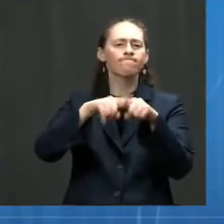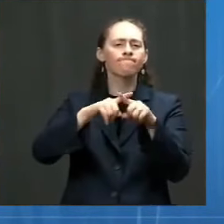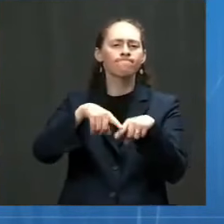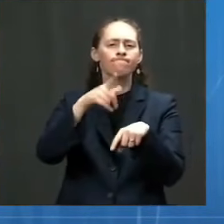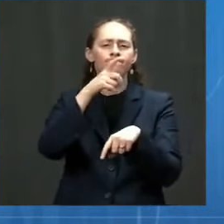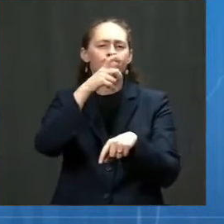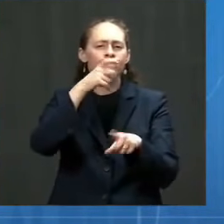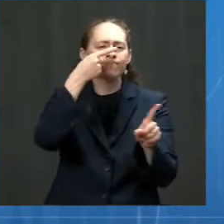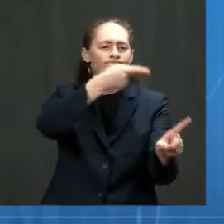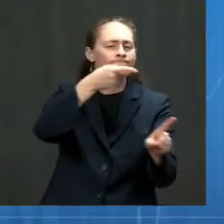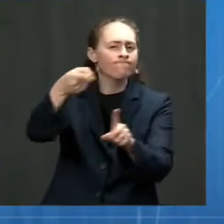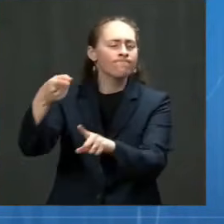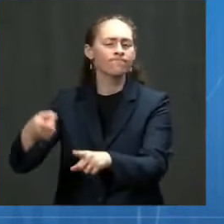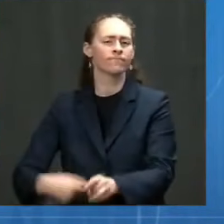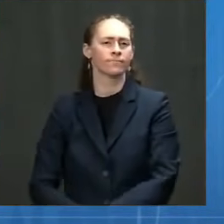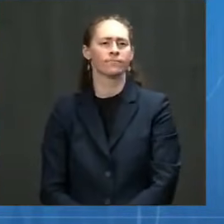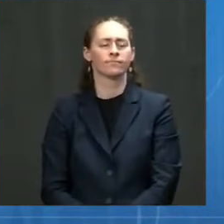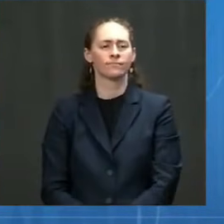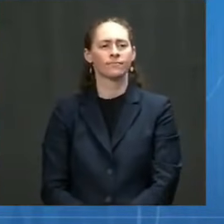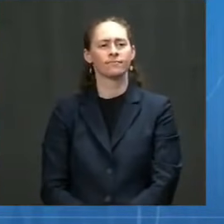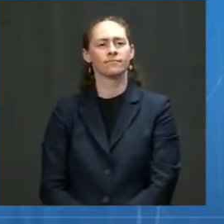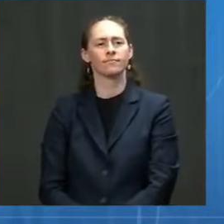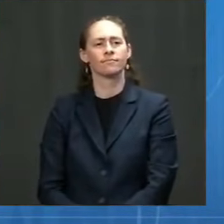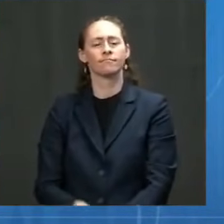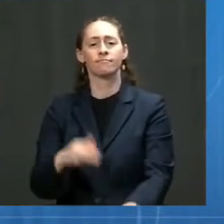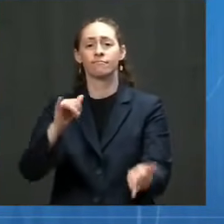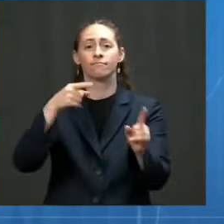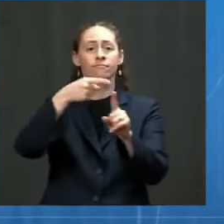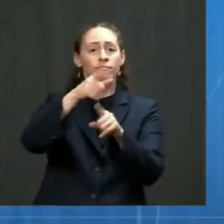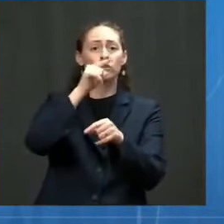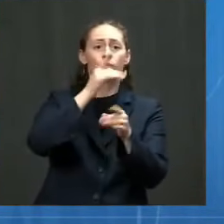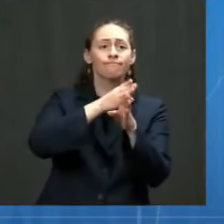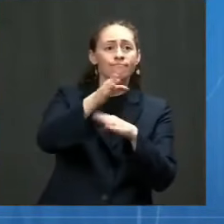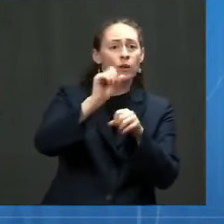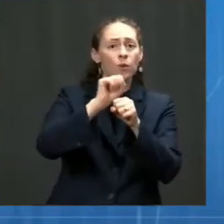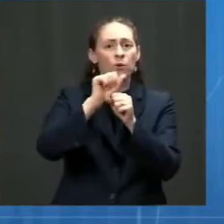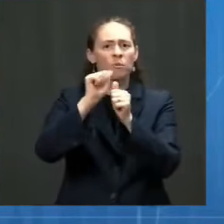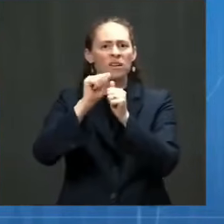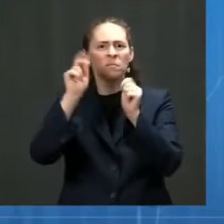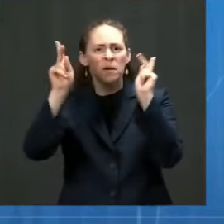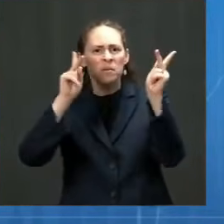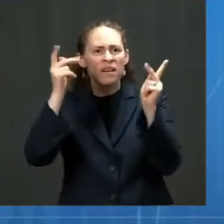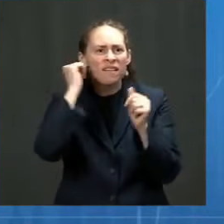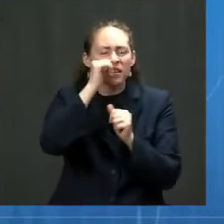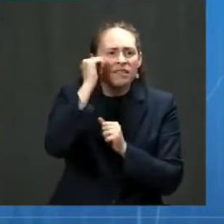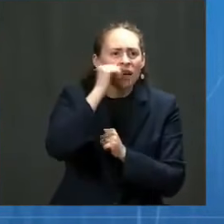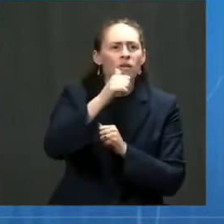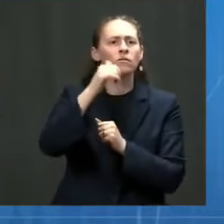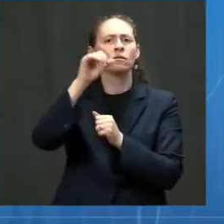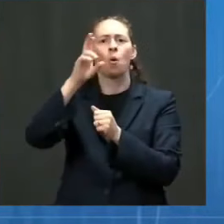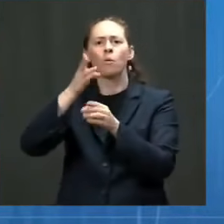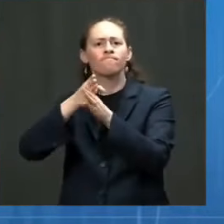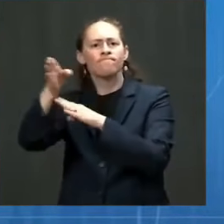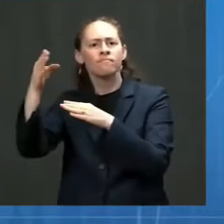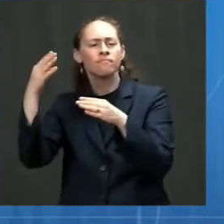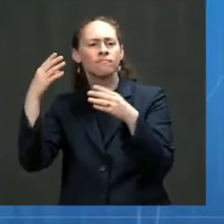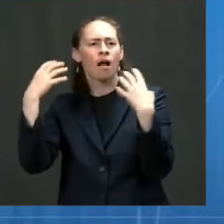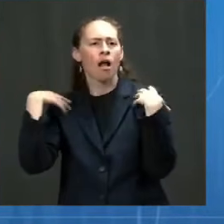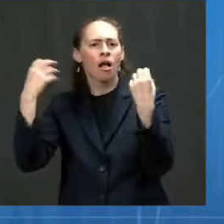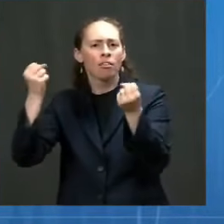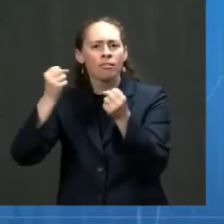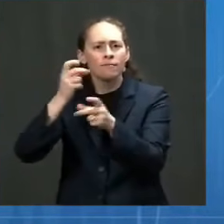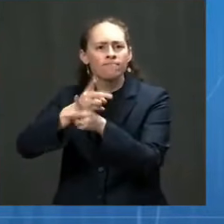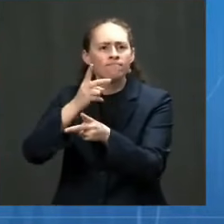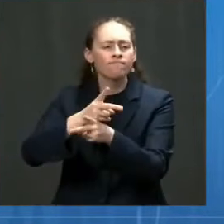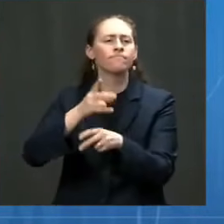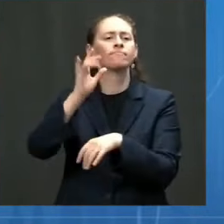people, essential workers, healthcare providers, long-term care facilities, people who've been vaccinated early in the process. And it will be a combination of